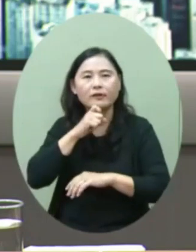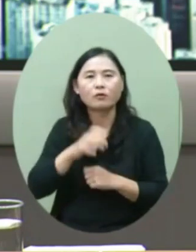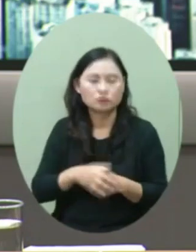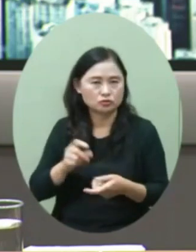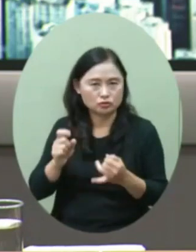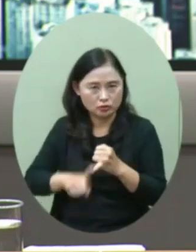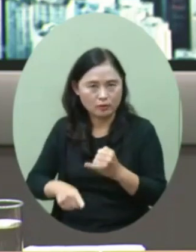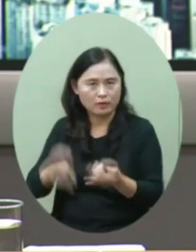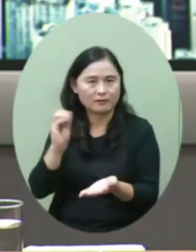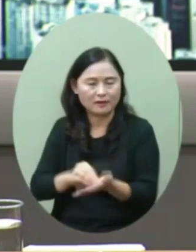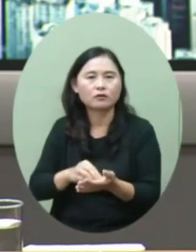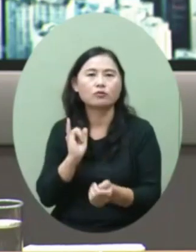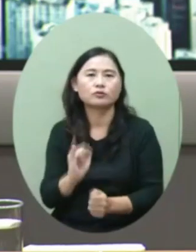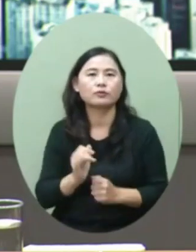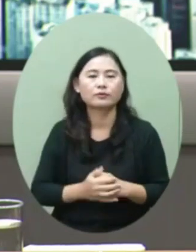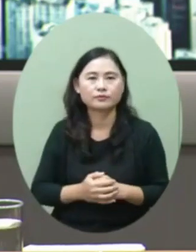can be secured.